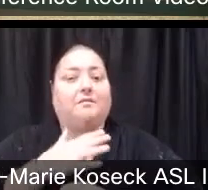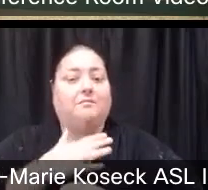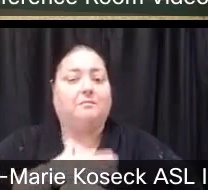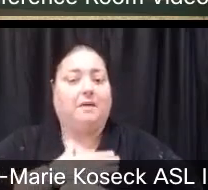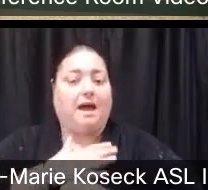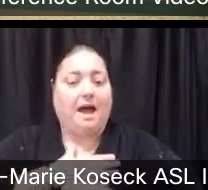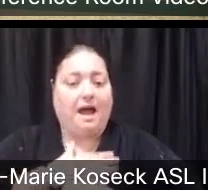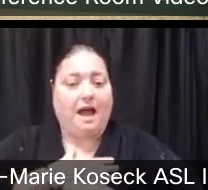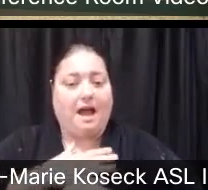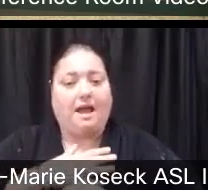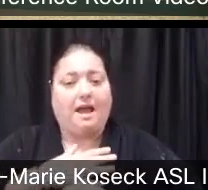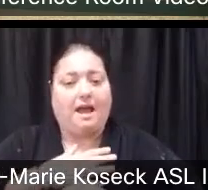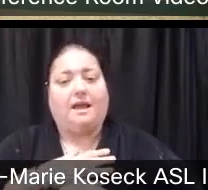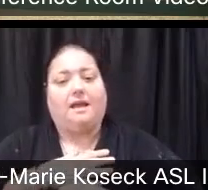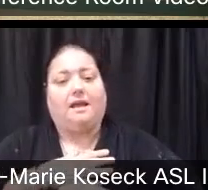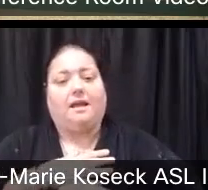is that somehow